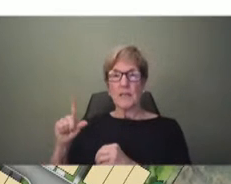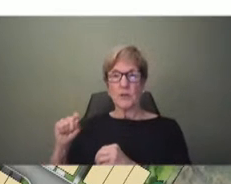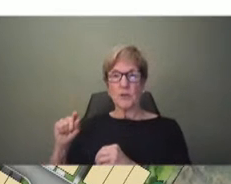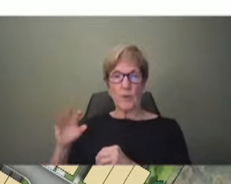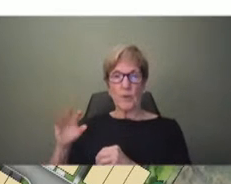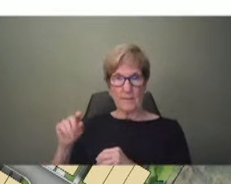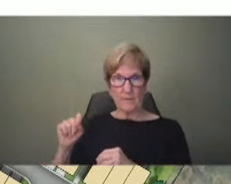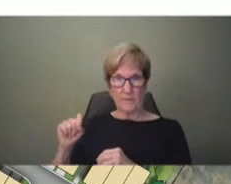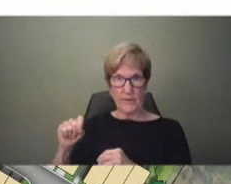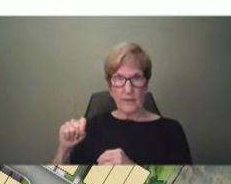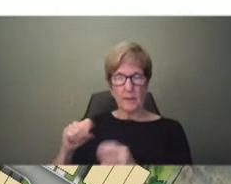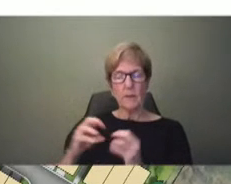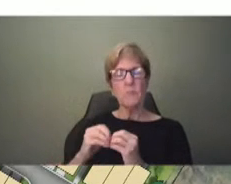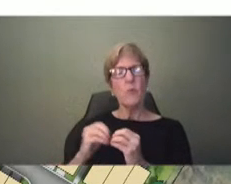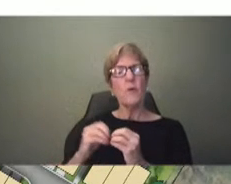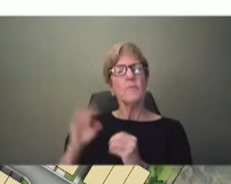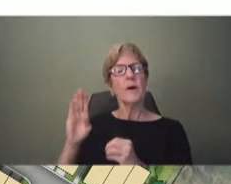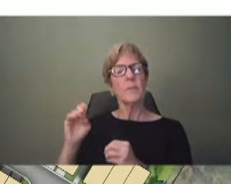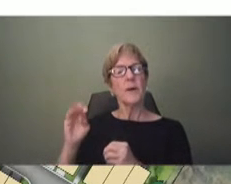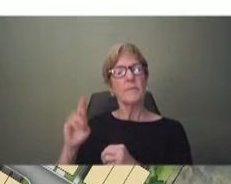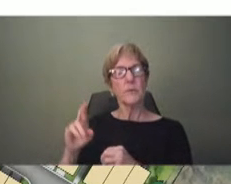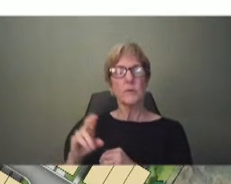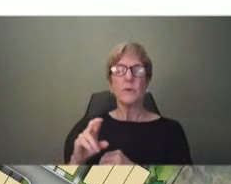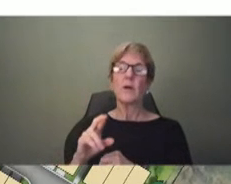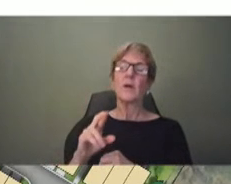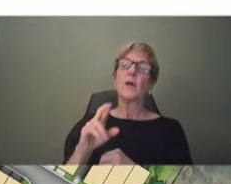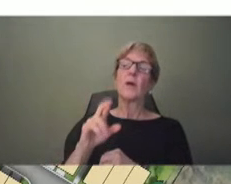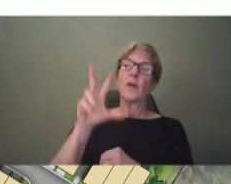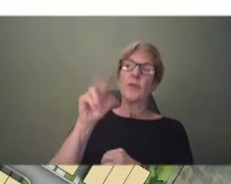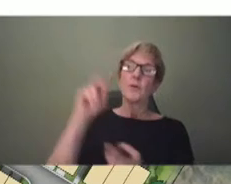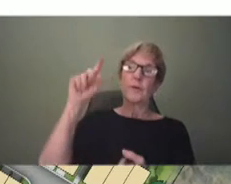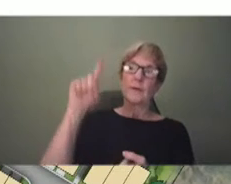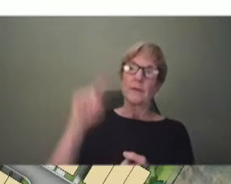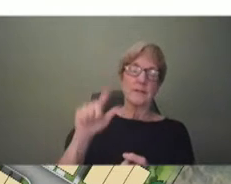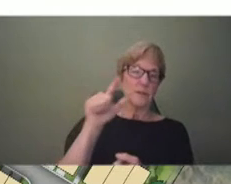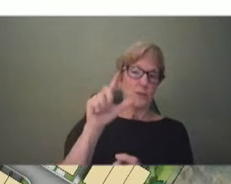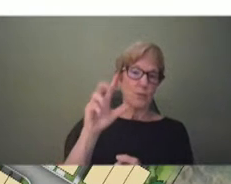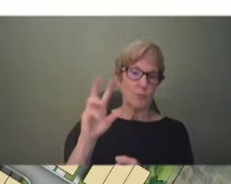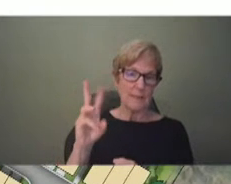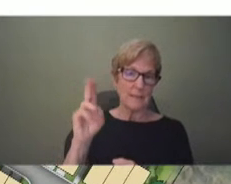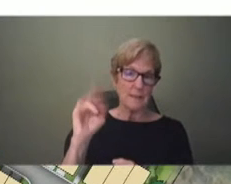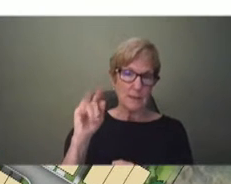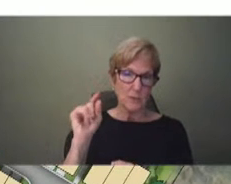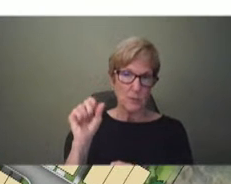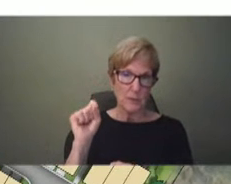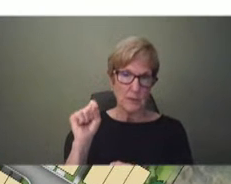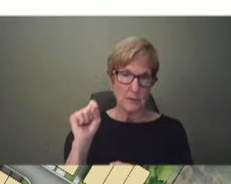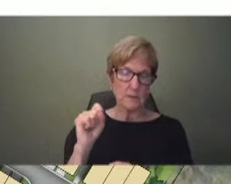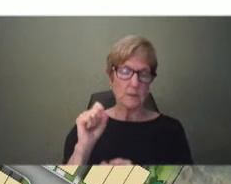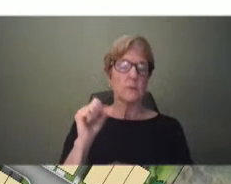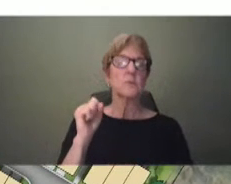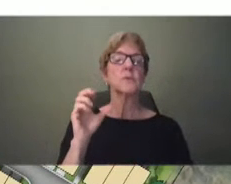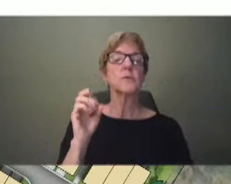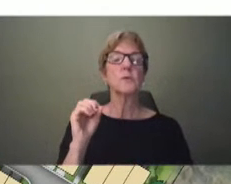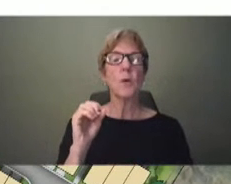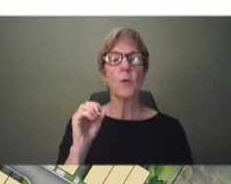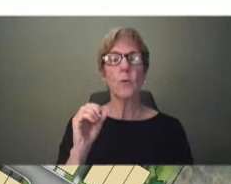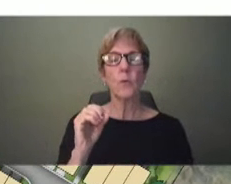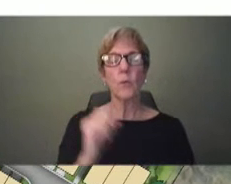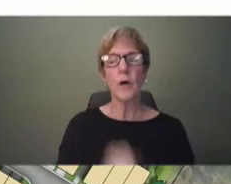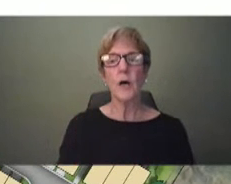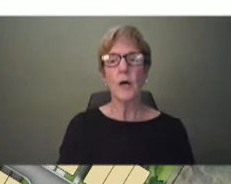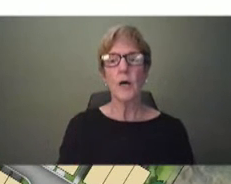buffer I went from 30 units to 26 units and um and so uh